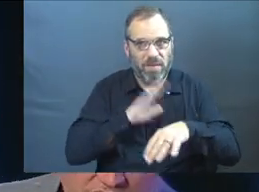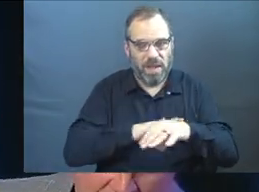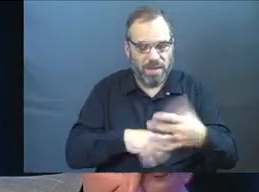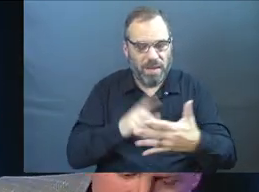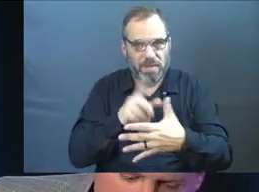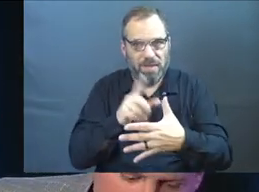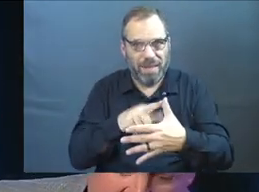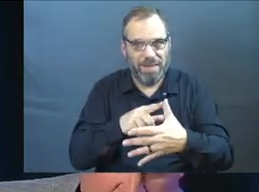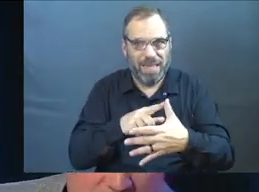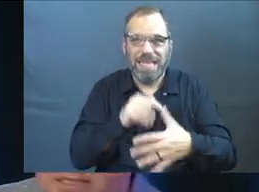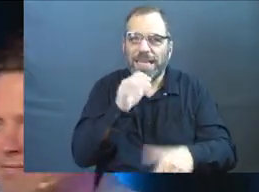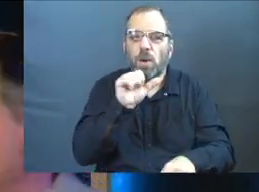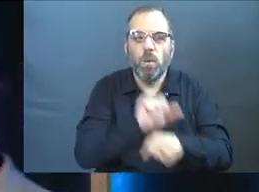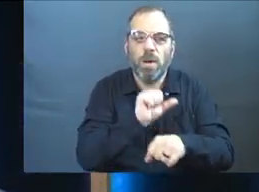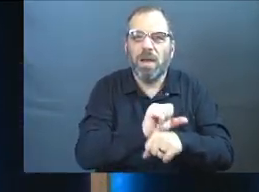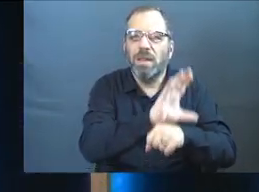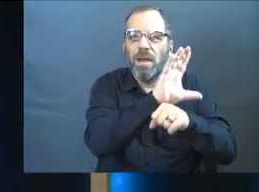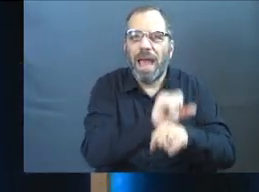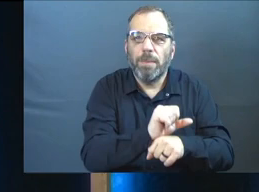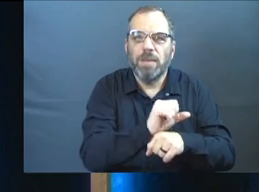won't work on their habits and hangups.